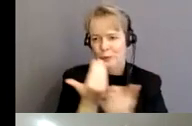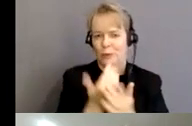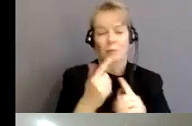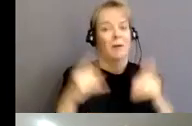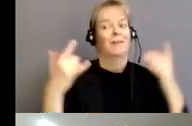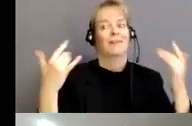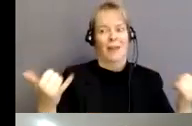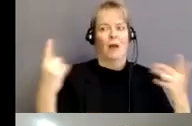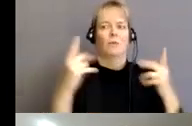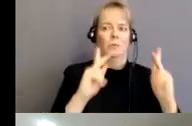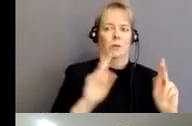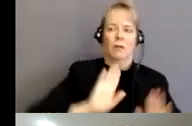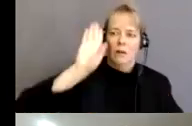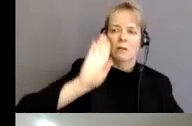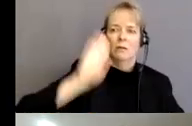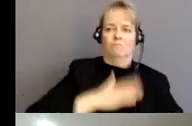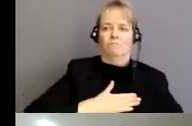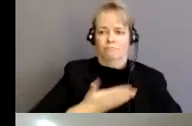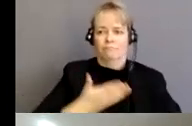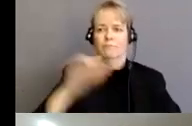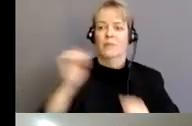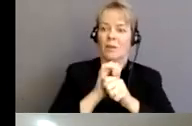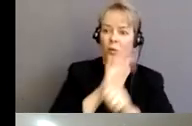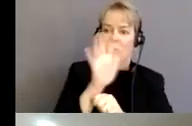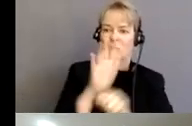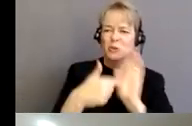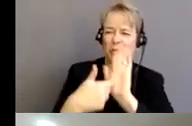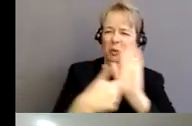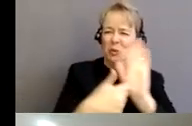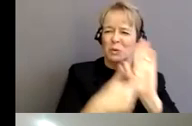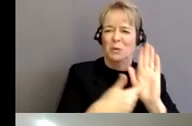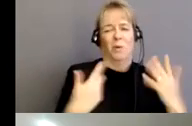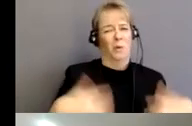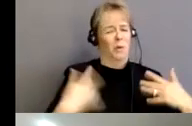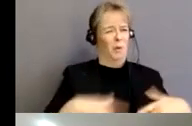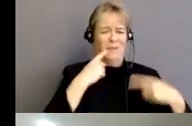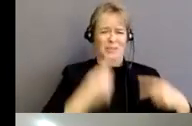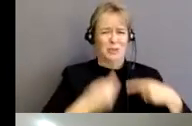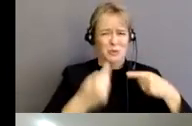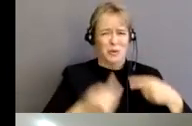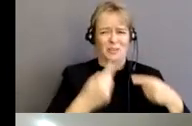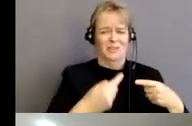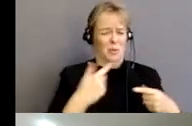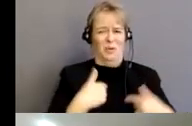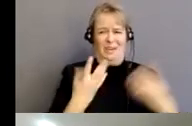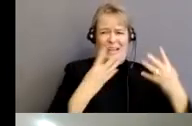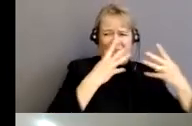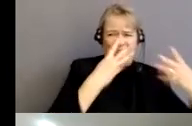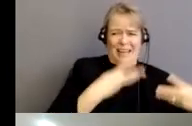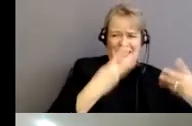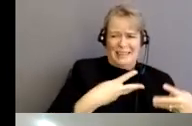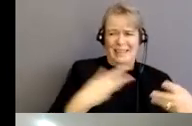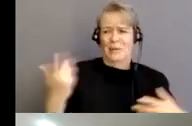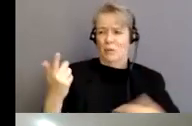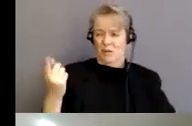they're talking about it. The pandemic has brought forth the heartache and the physical pain, the neglect that someone in a position of trust